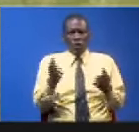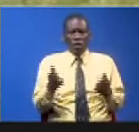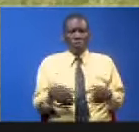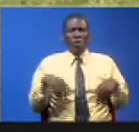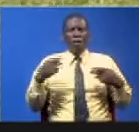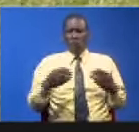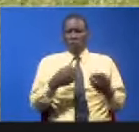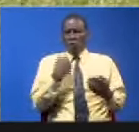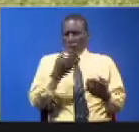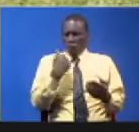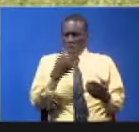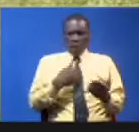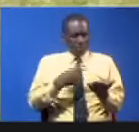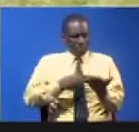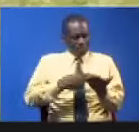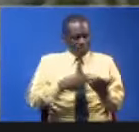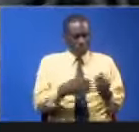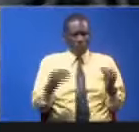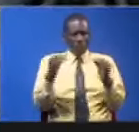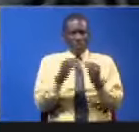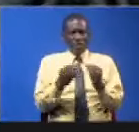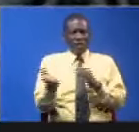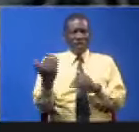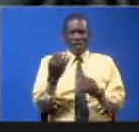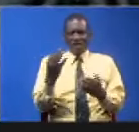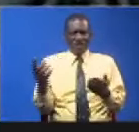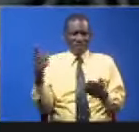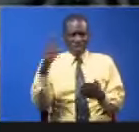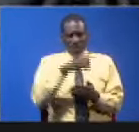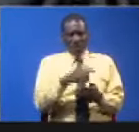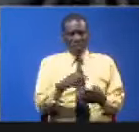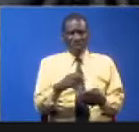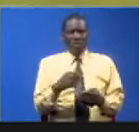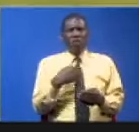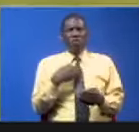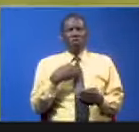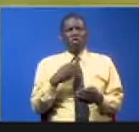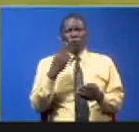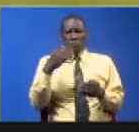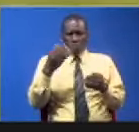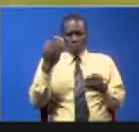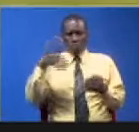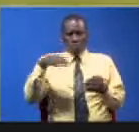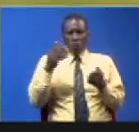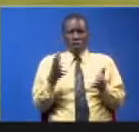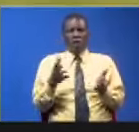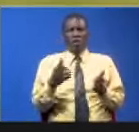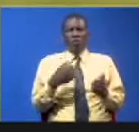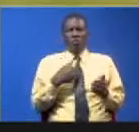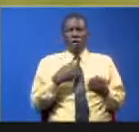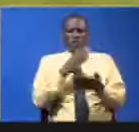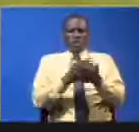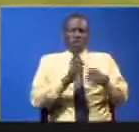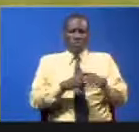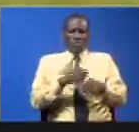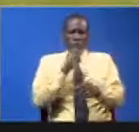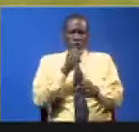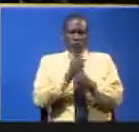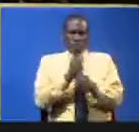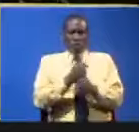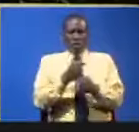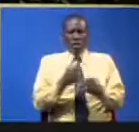excellent way for the people who have been discussing, who have been meeting over the last 3 days, to get together in a slightly more informal setting, to get together, to have some